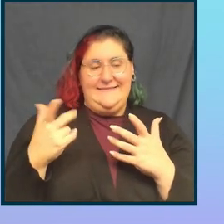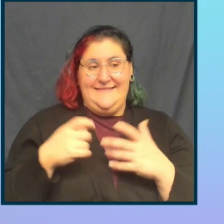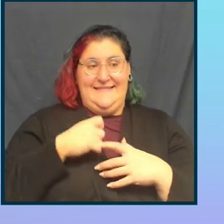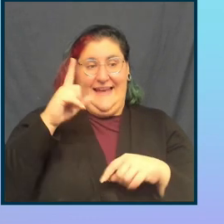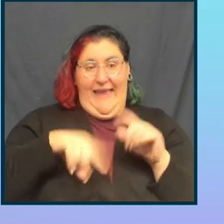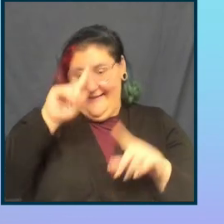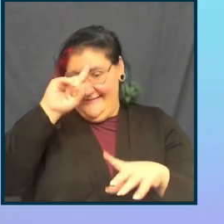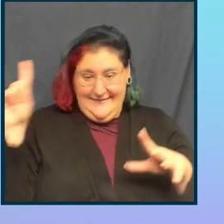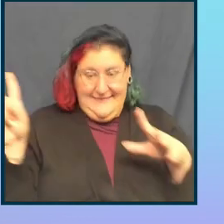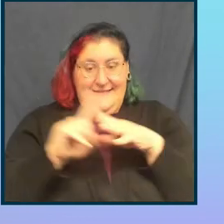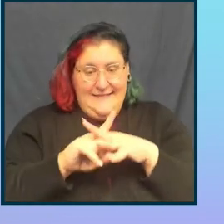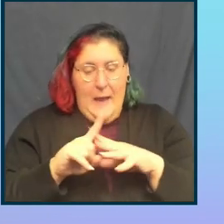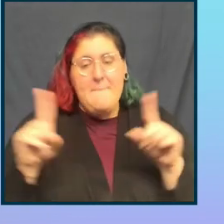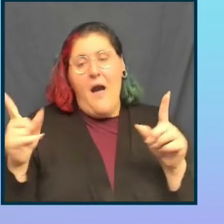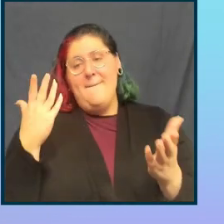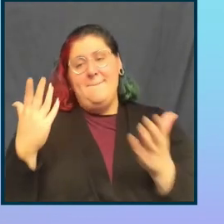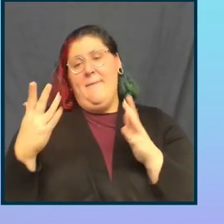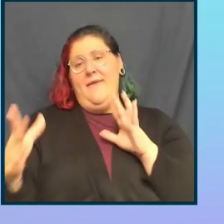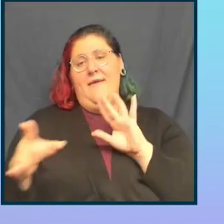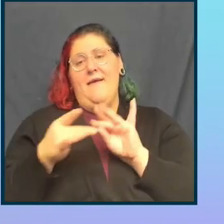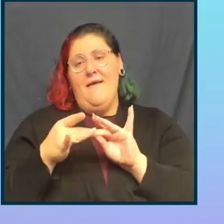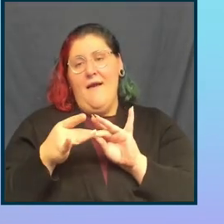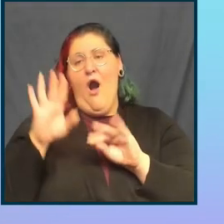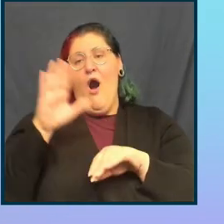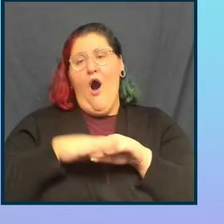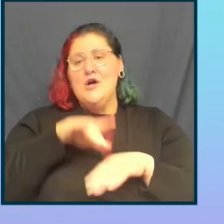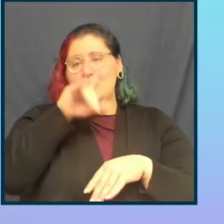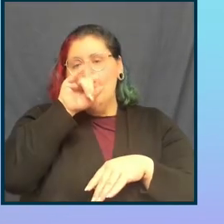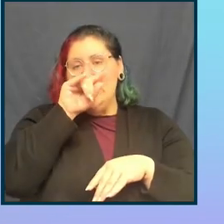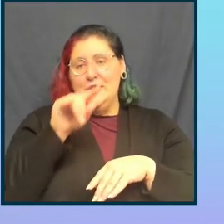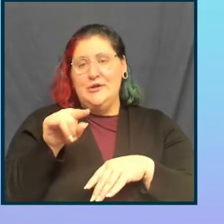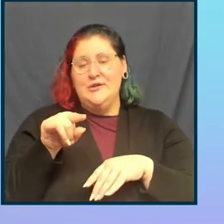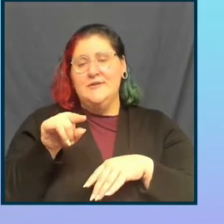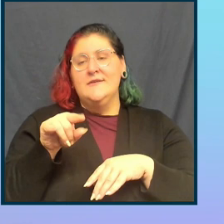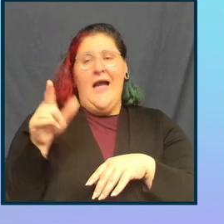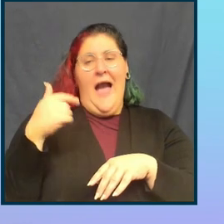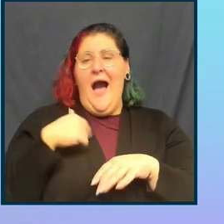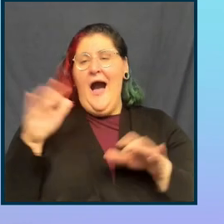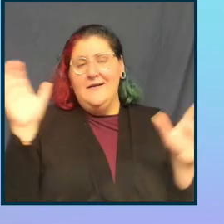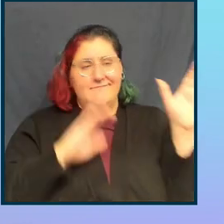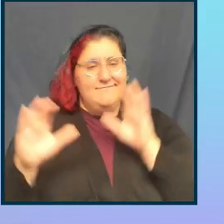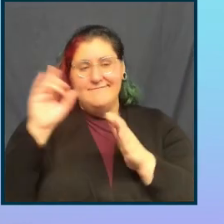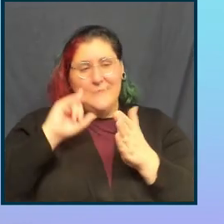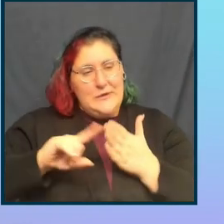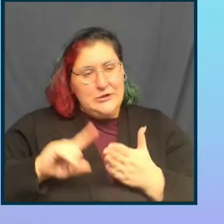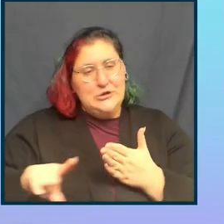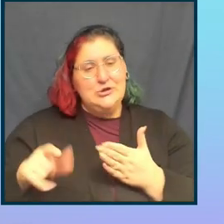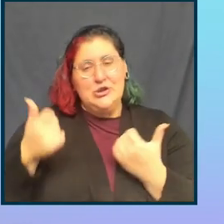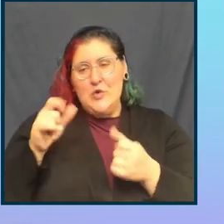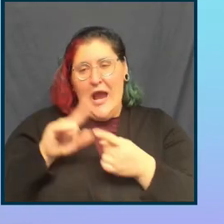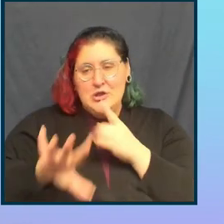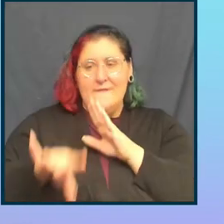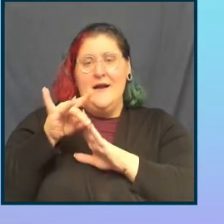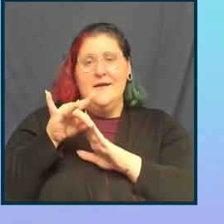maybe ping me on Twitter or something tomorrow and I will I'll do some looking around and dig up a few things. You're going